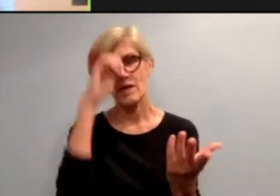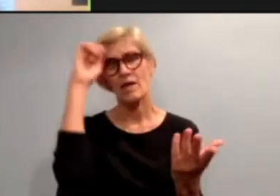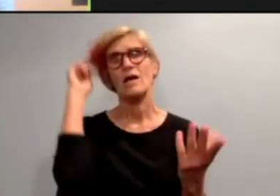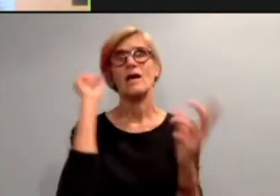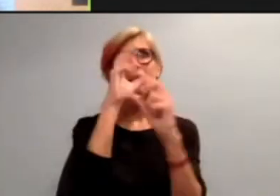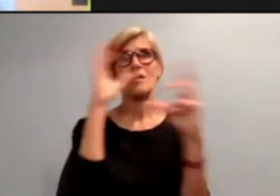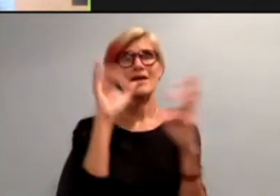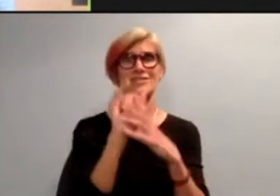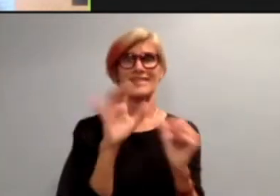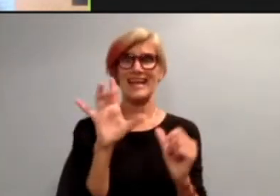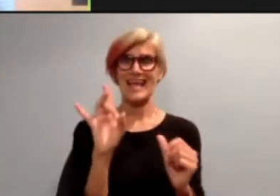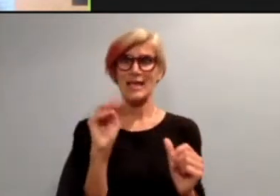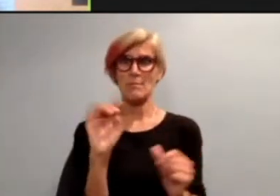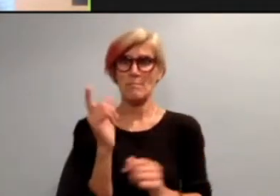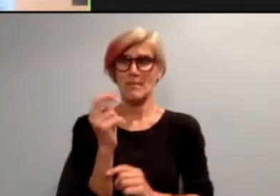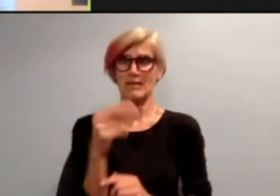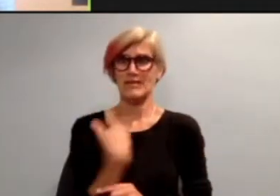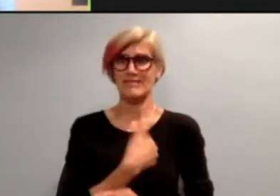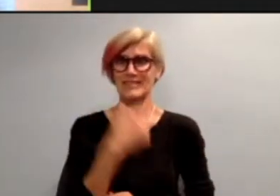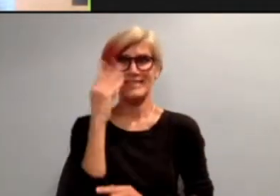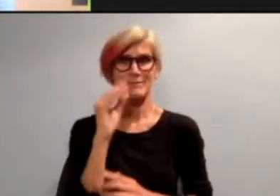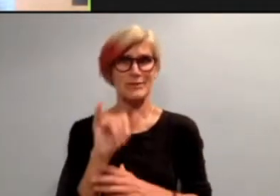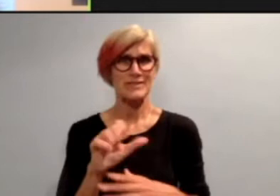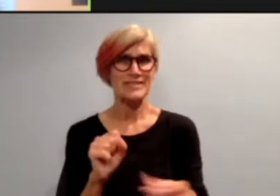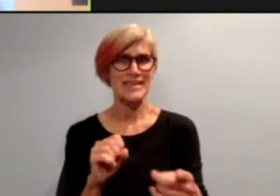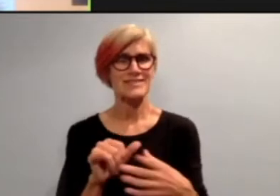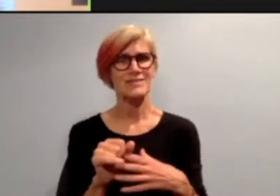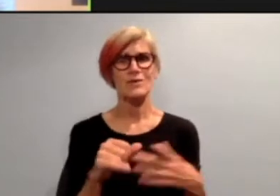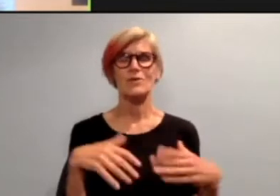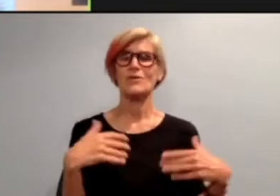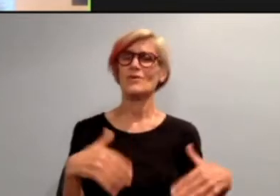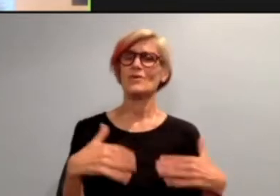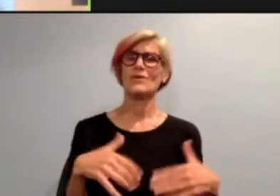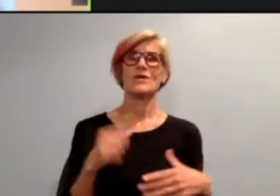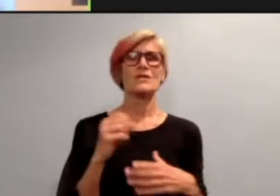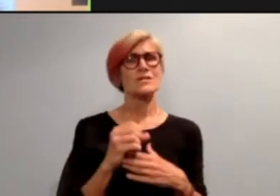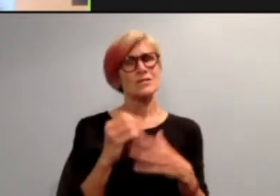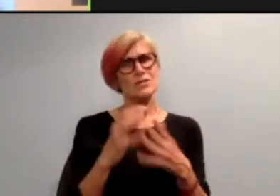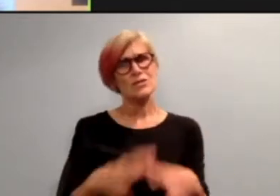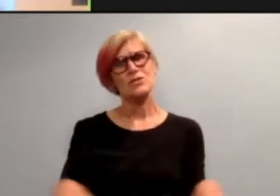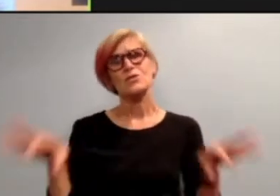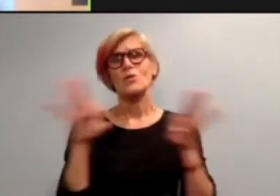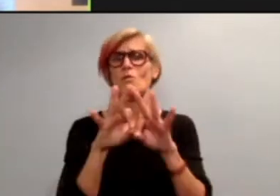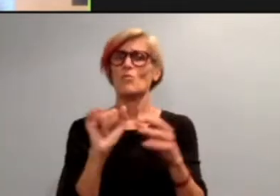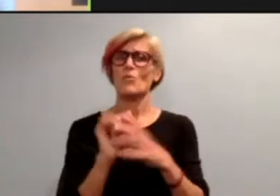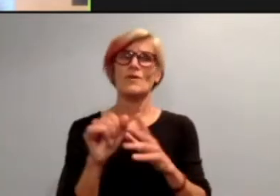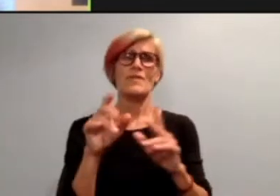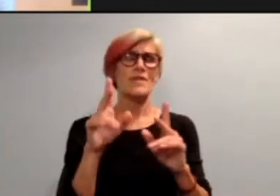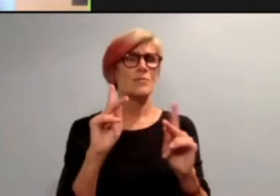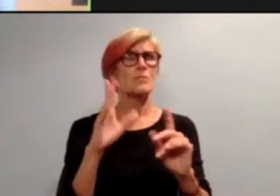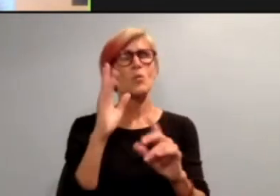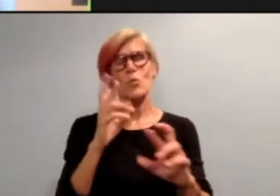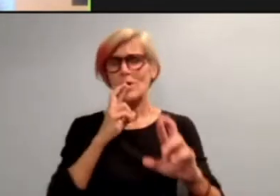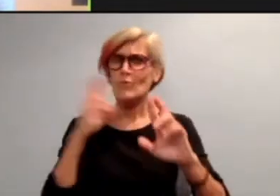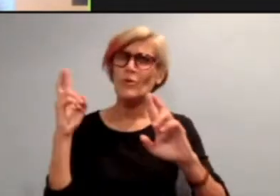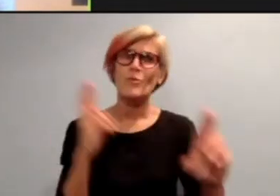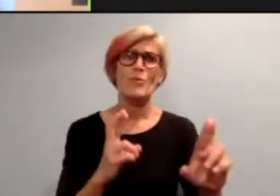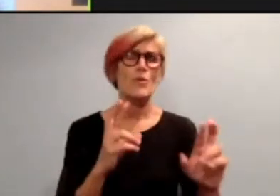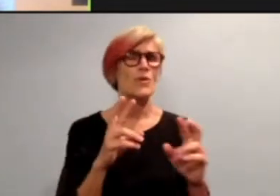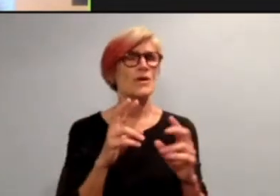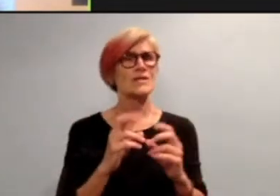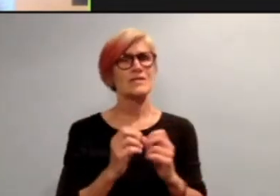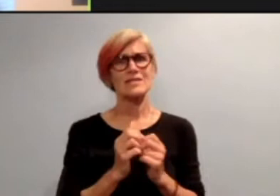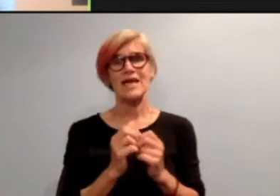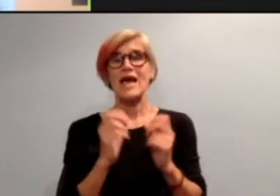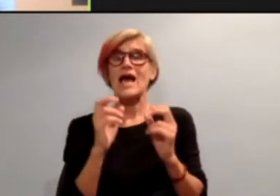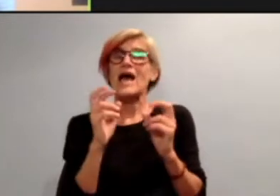have experienced it. And so, to Stephanie's point, it's so important that folks report it. And I hope people will feel that they can trust Stop